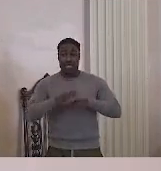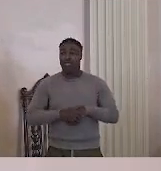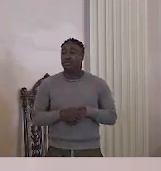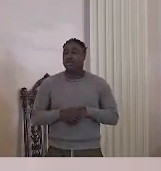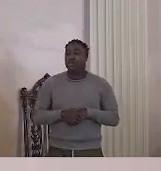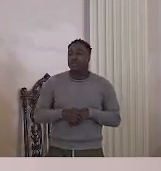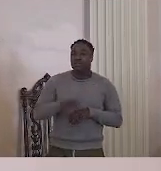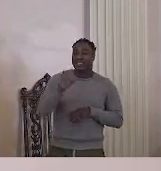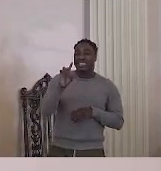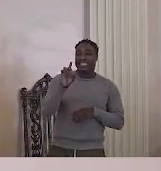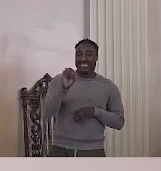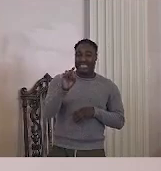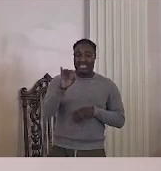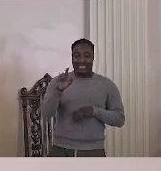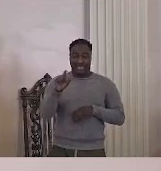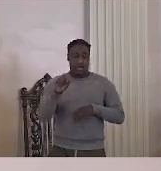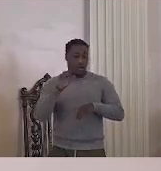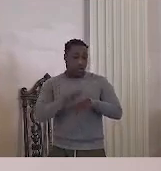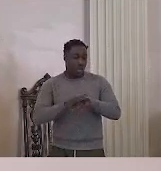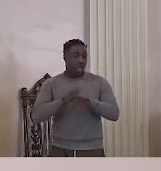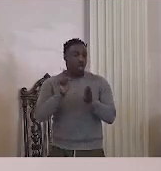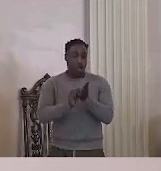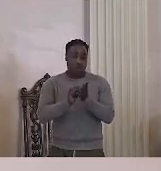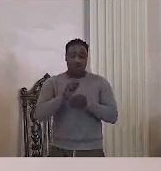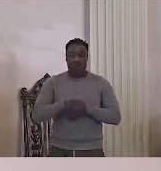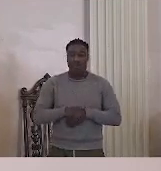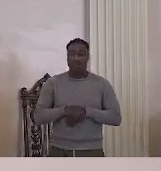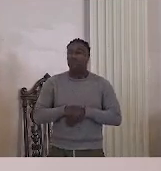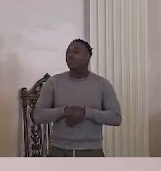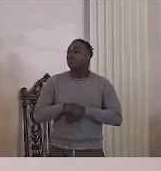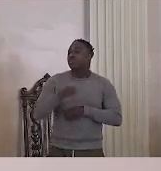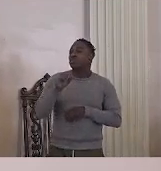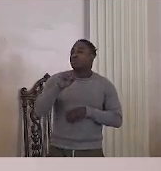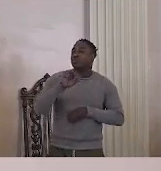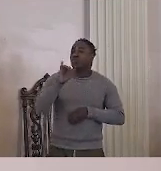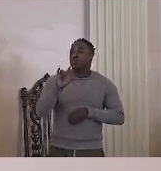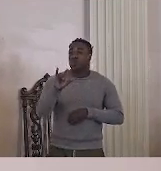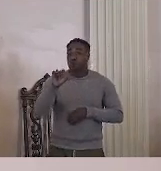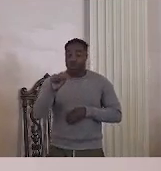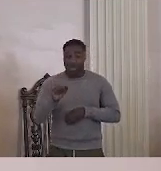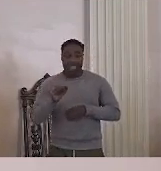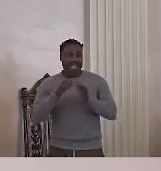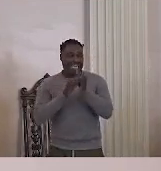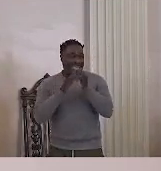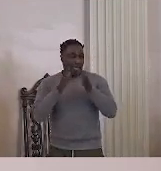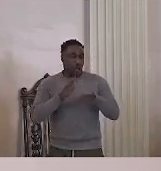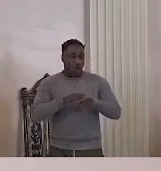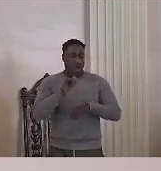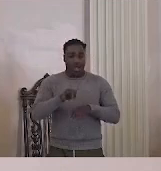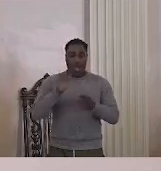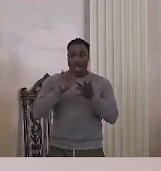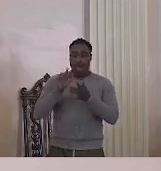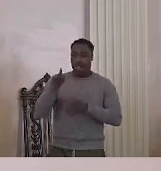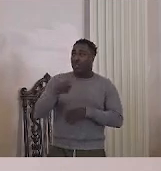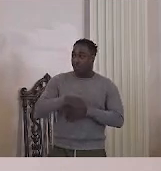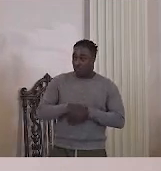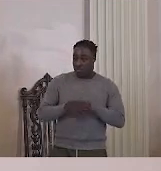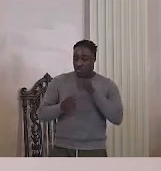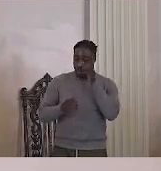Details are in the newsletter. Julia Washburn and Bill Kulis are the leaders on this. You can contact them or Rose Eaton.